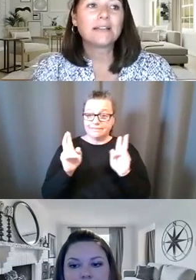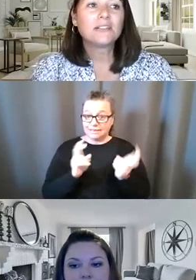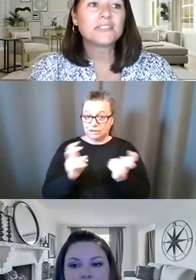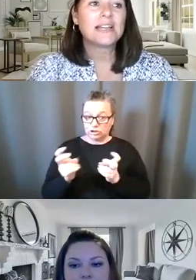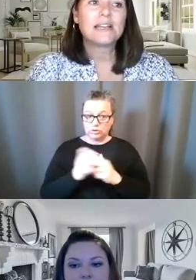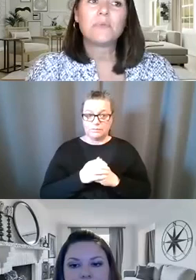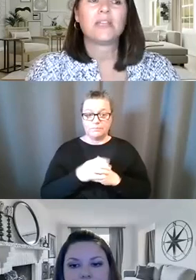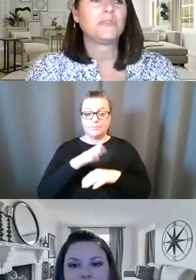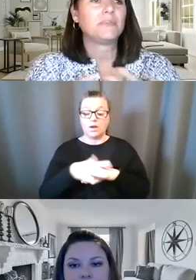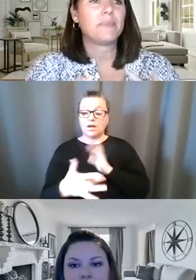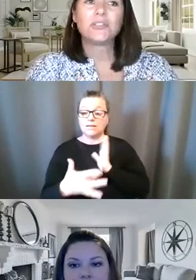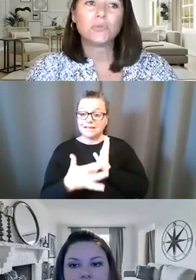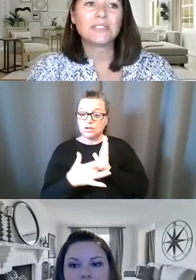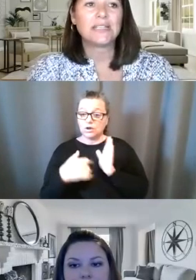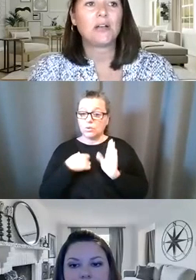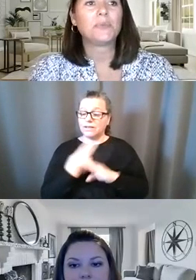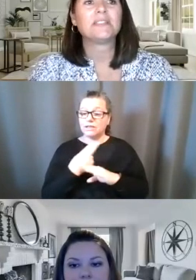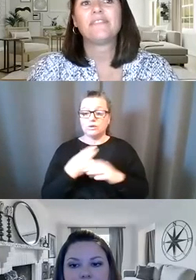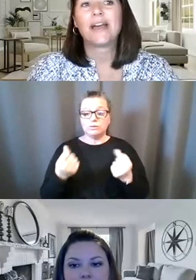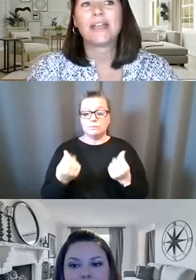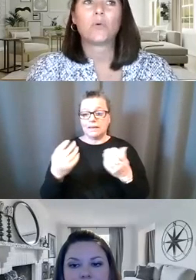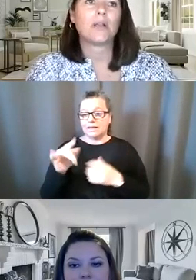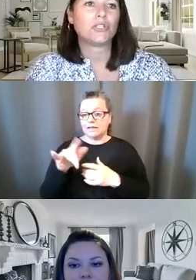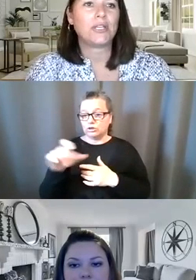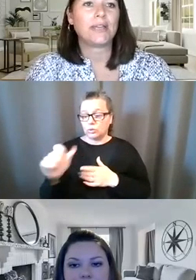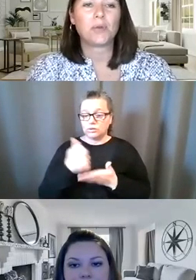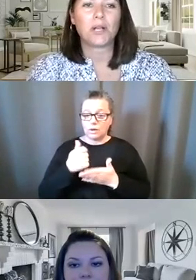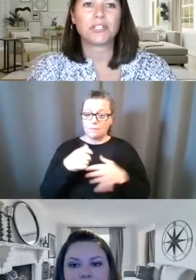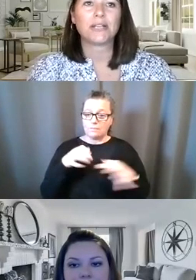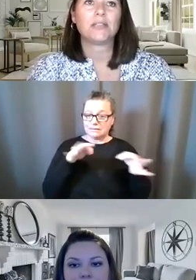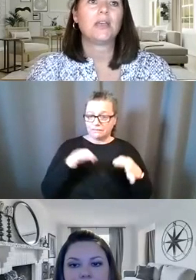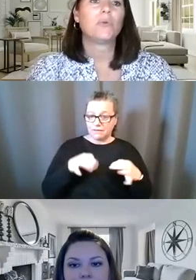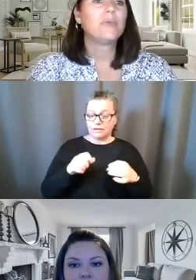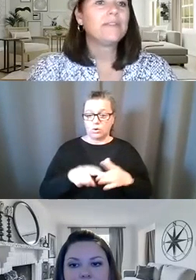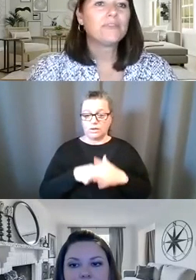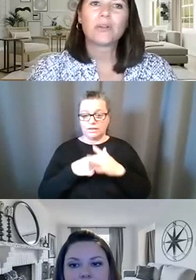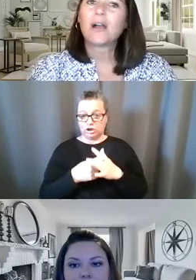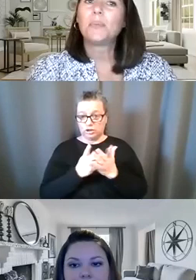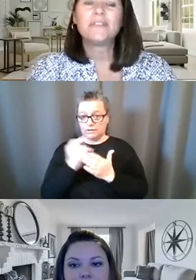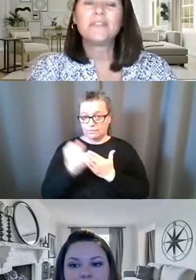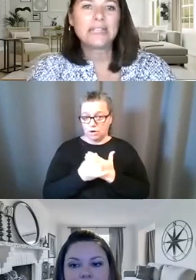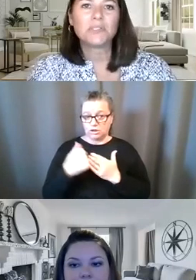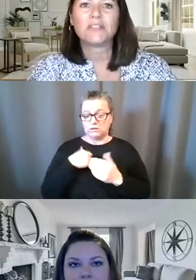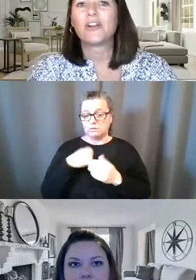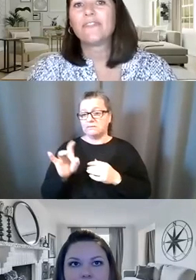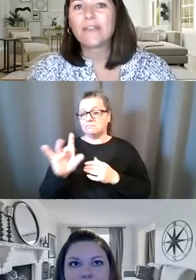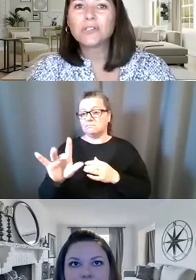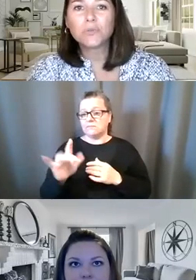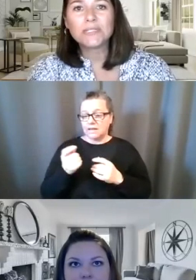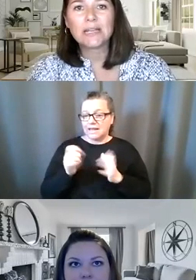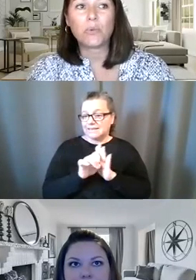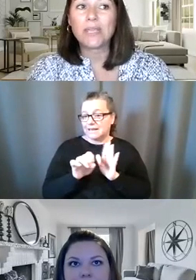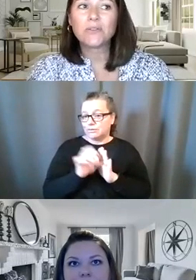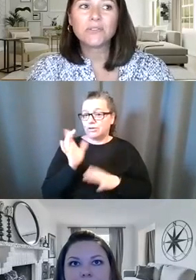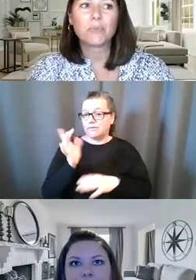the technical side, we can use many tools to help us define or initiate the project. We've thrown a couple of examples of our favorite